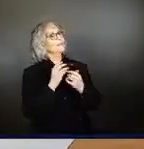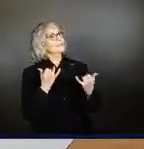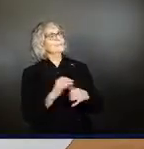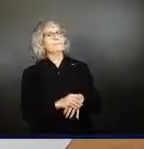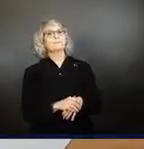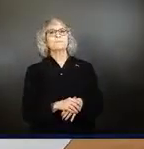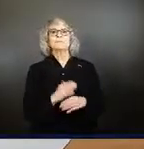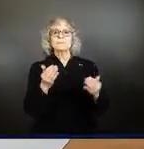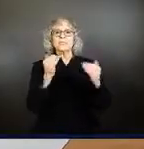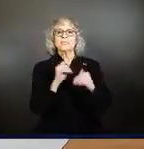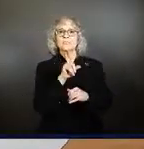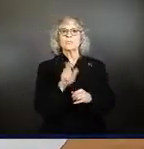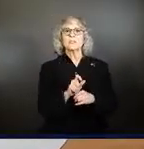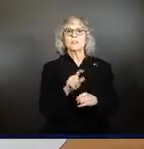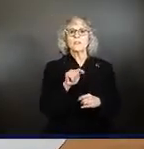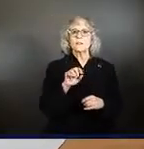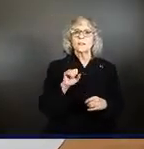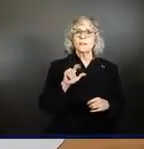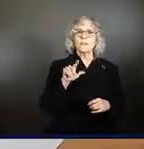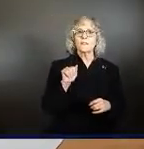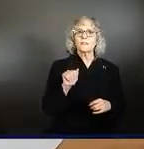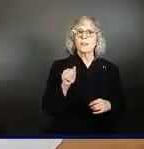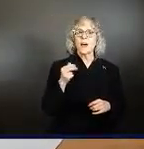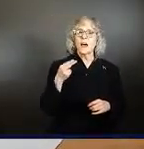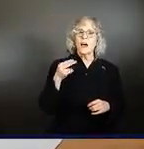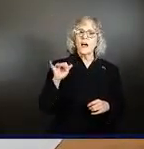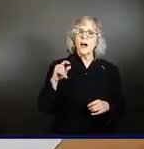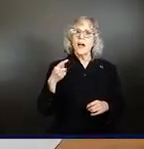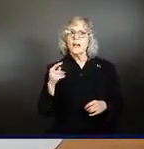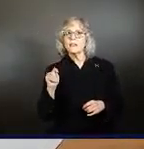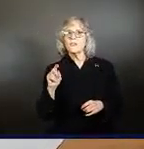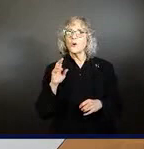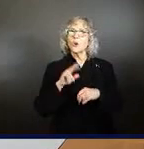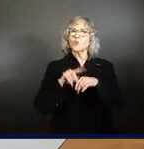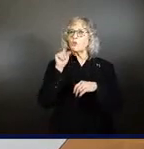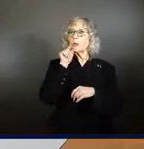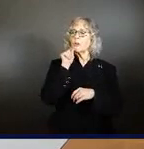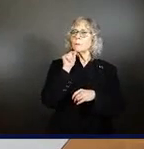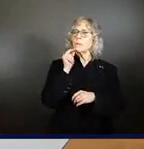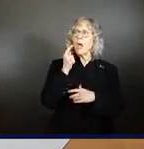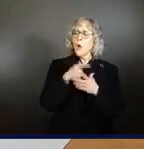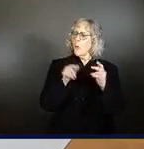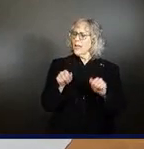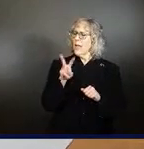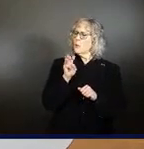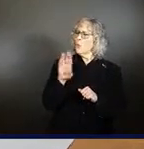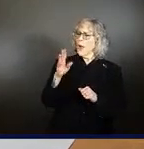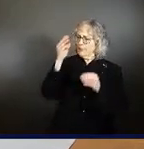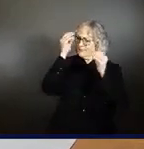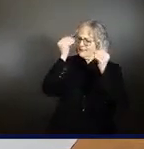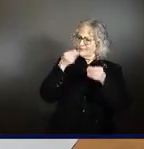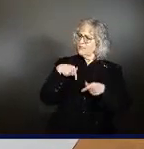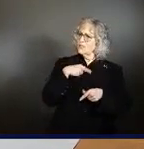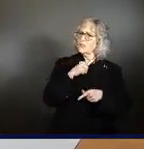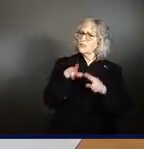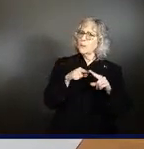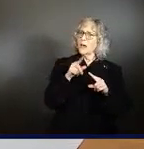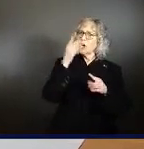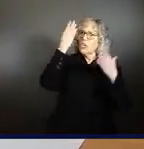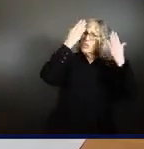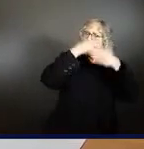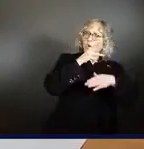question is from Tesla Hype on Twitter, who asks, what might Webb teach us about dark matter or dark energy?